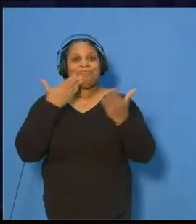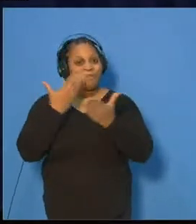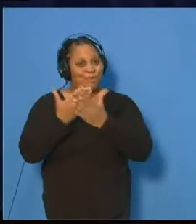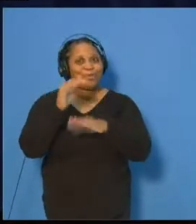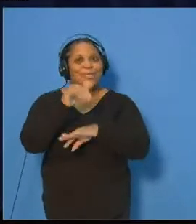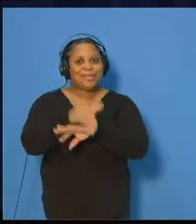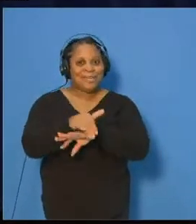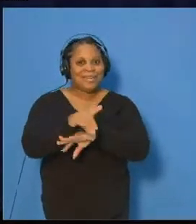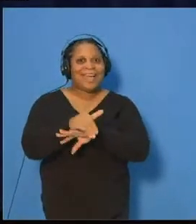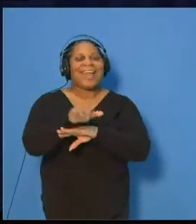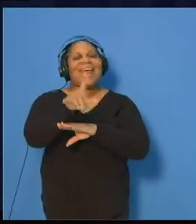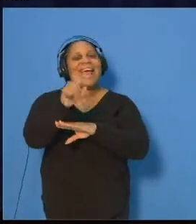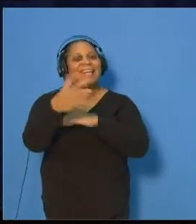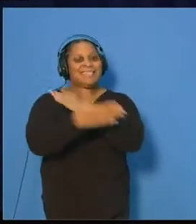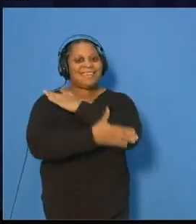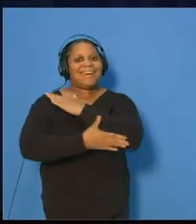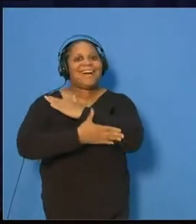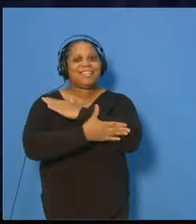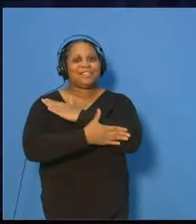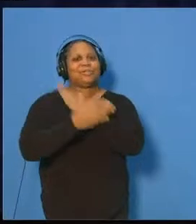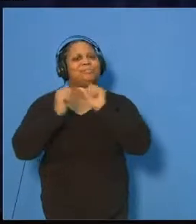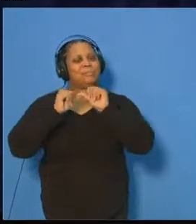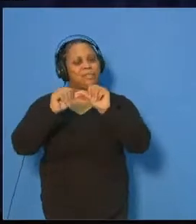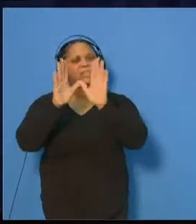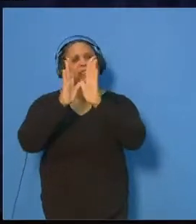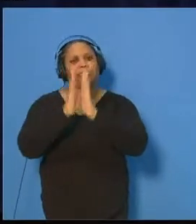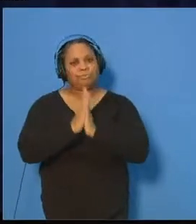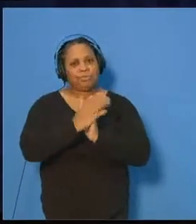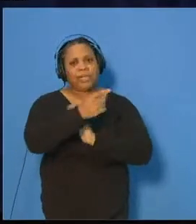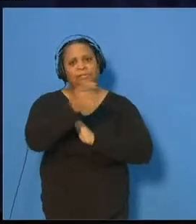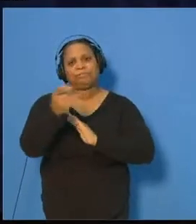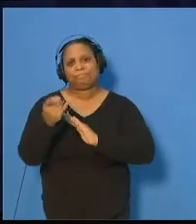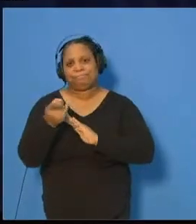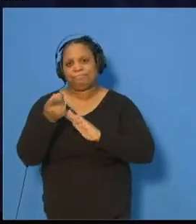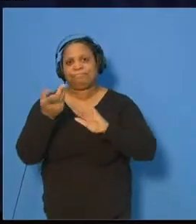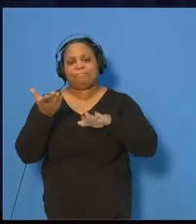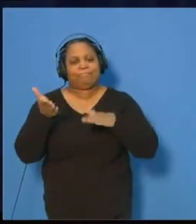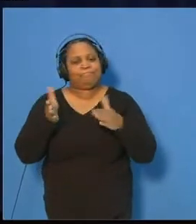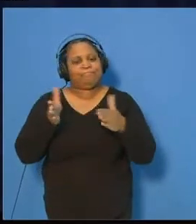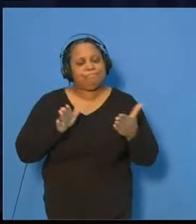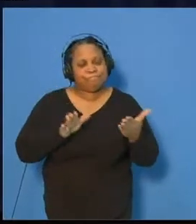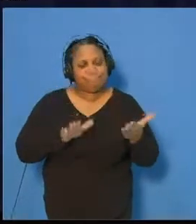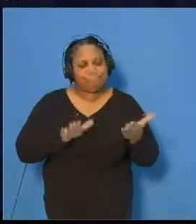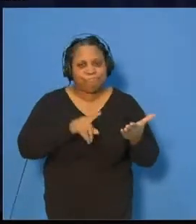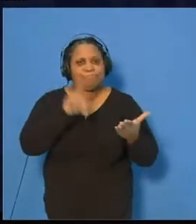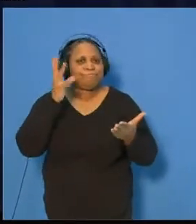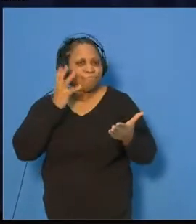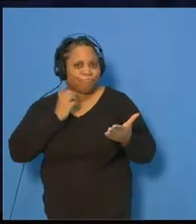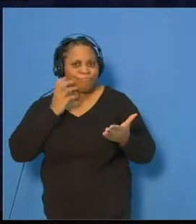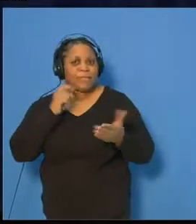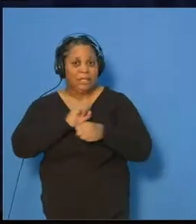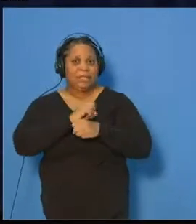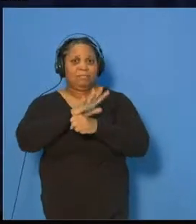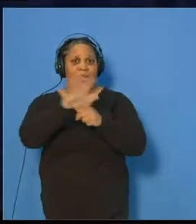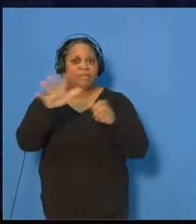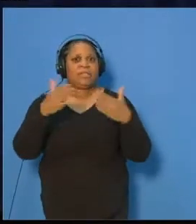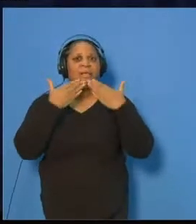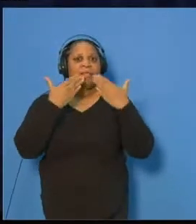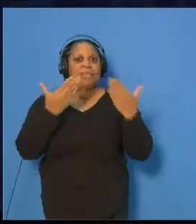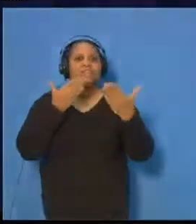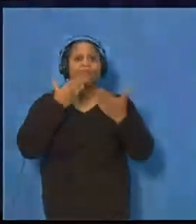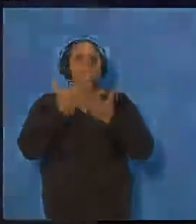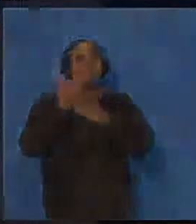and I would ask that the country continue to pray for those who have lost their loved ones to this virus. Thank you and have a good